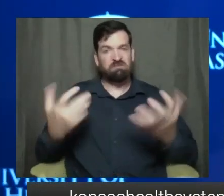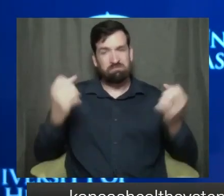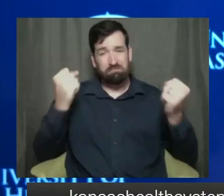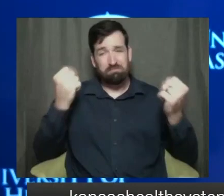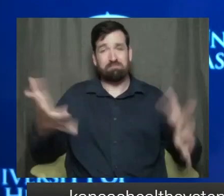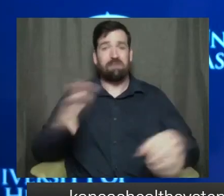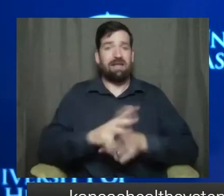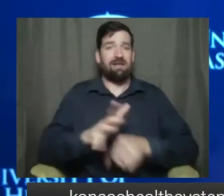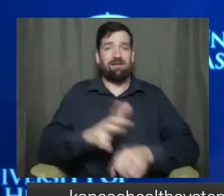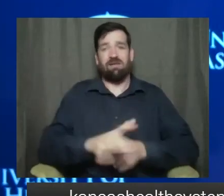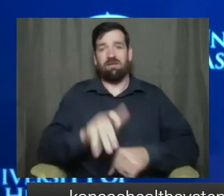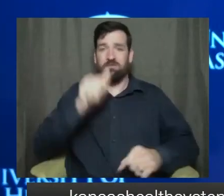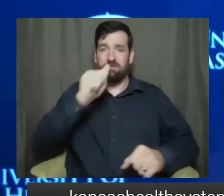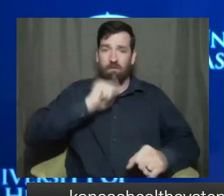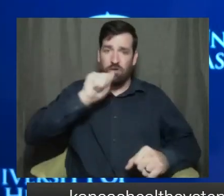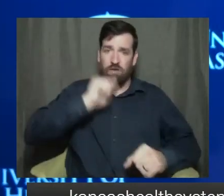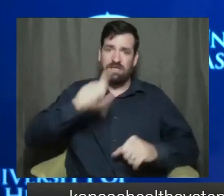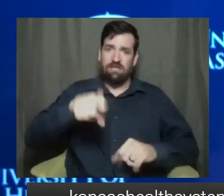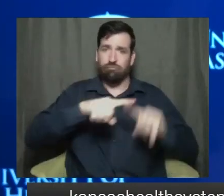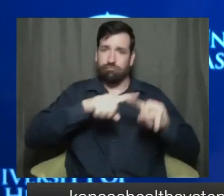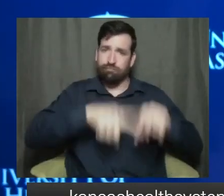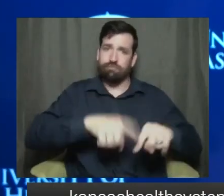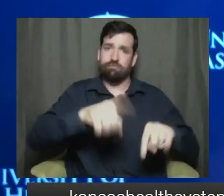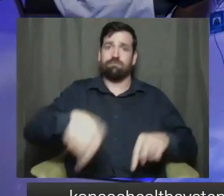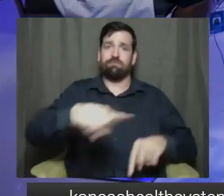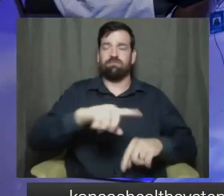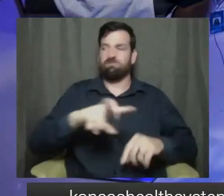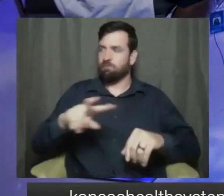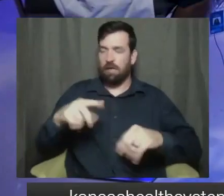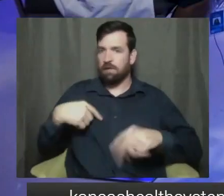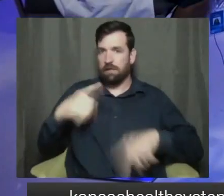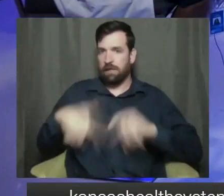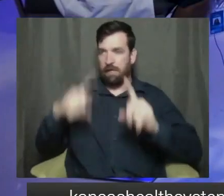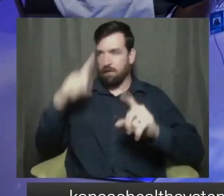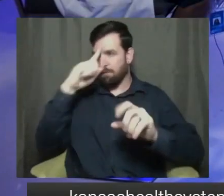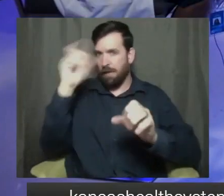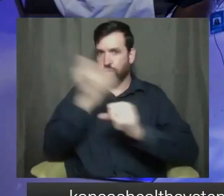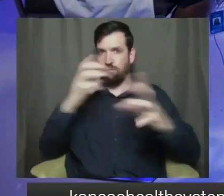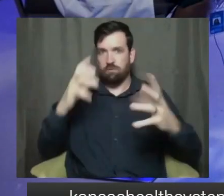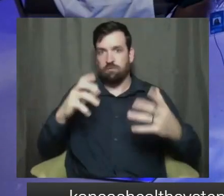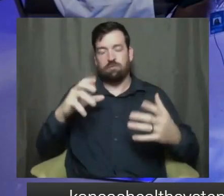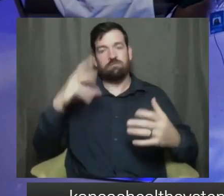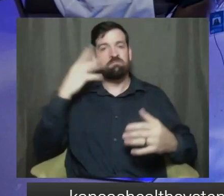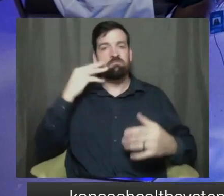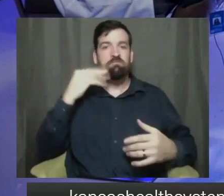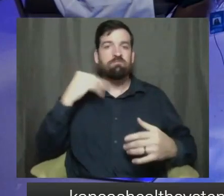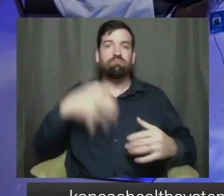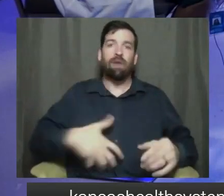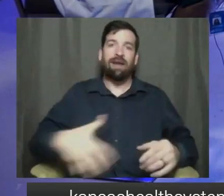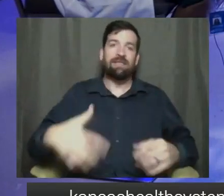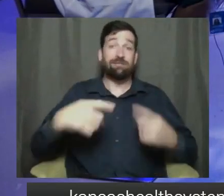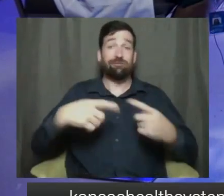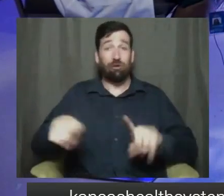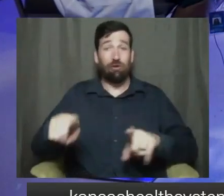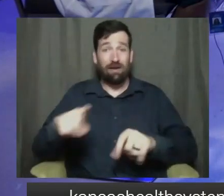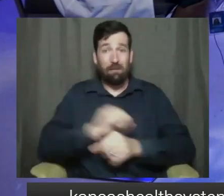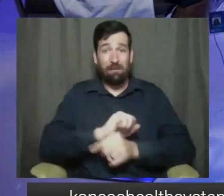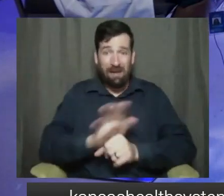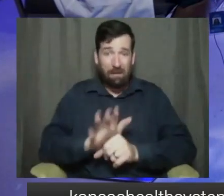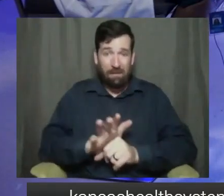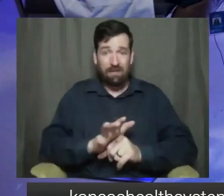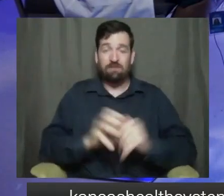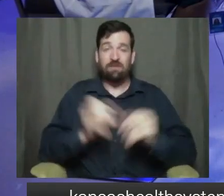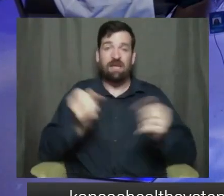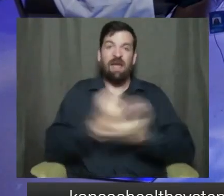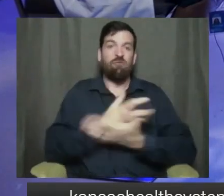need to rely on those kind of resources. I can't imagine going through a pregnancy, having a baby during a pandemic with everything else that's going on around you.